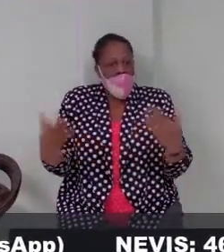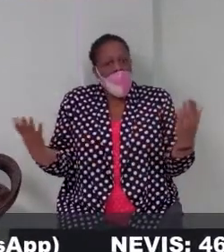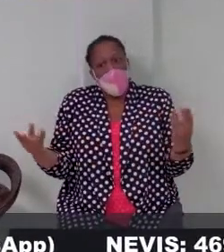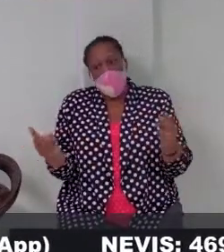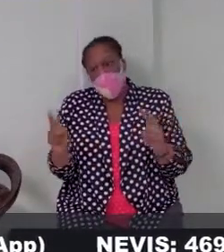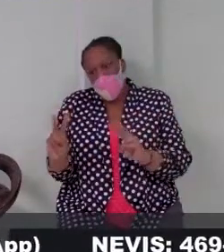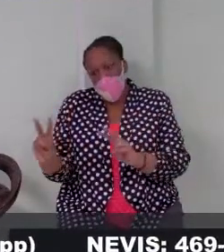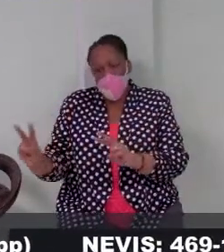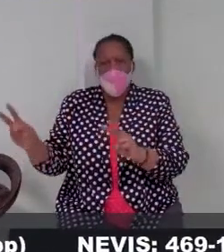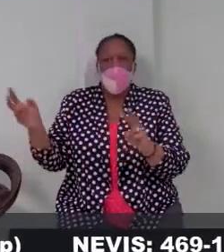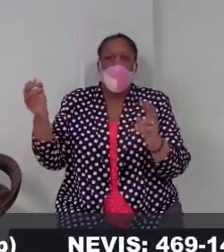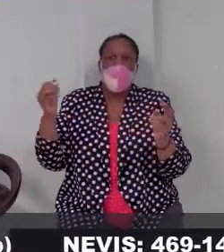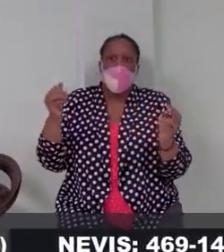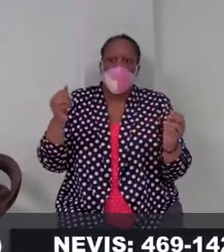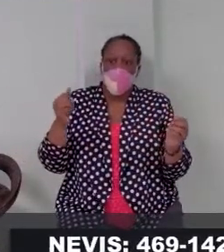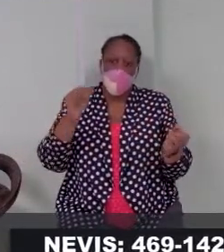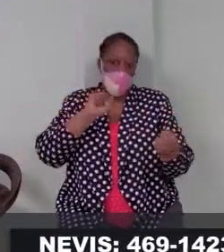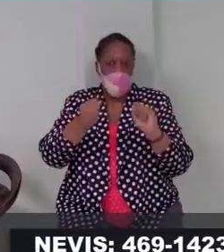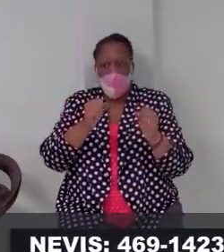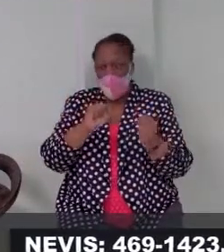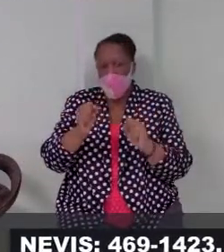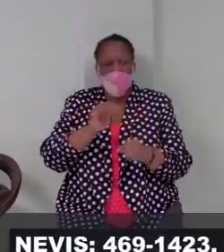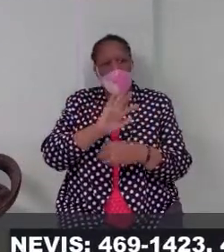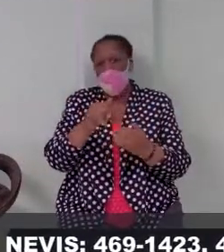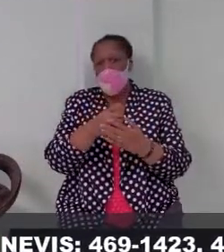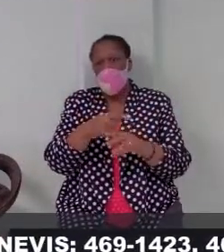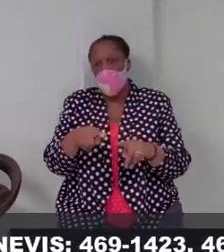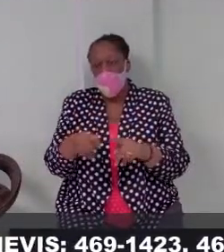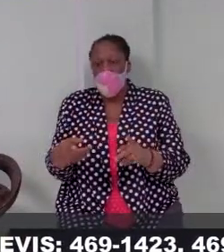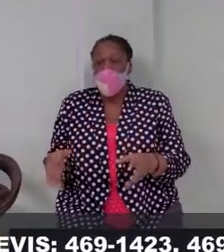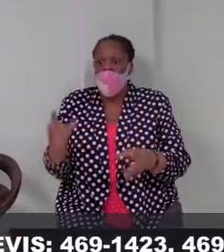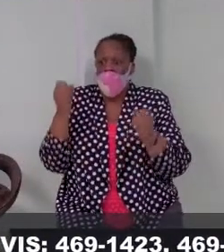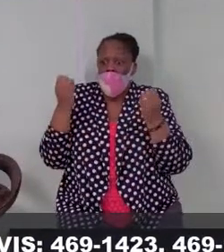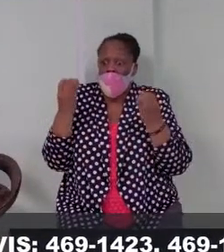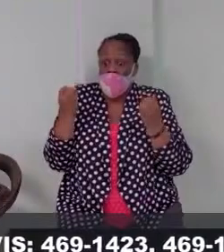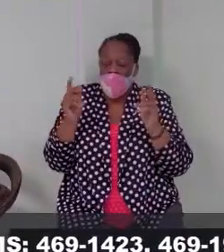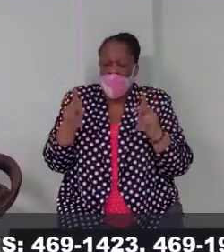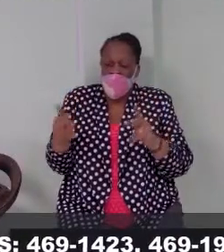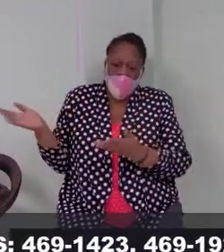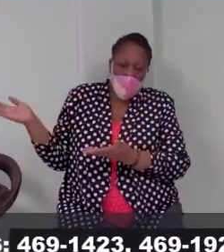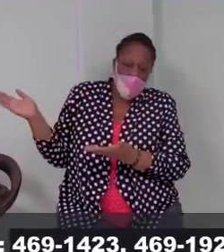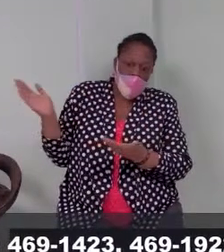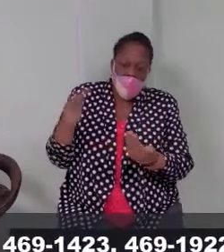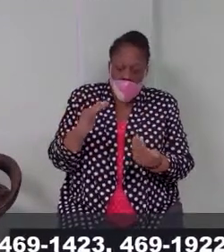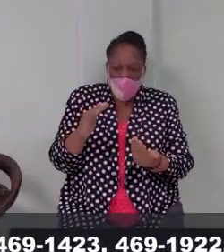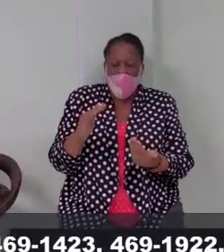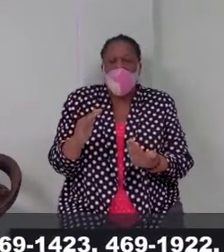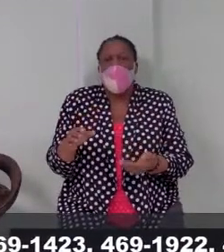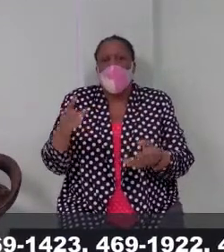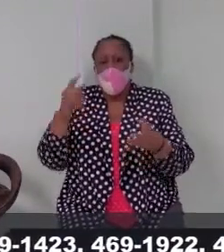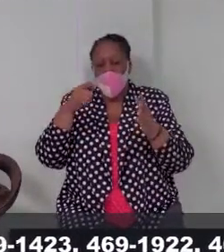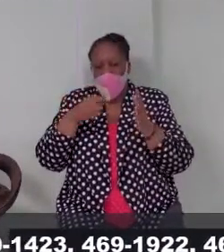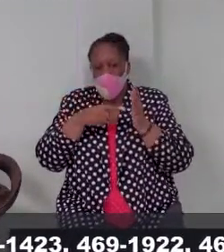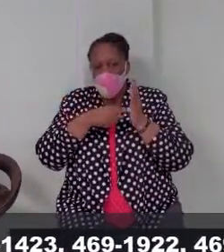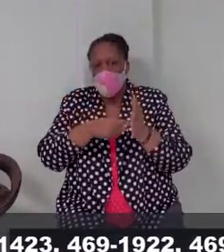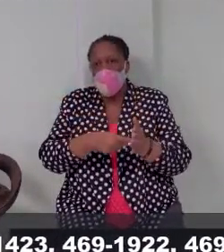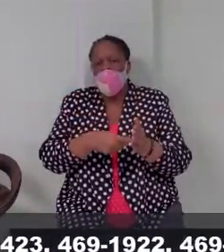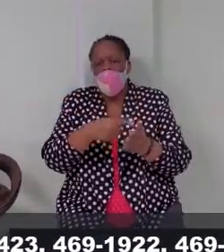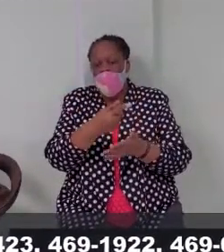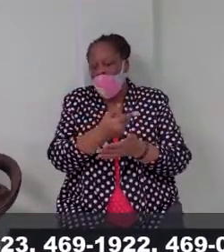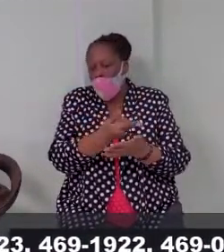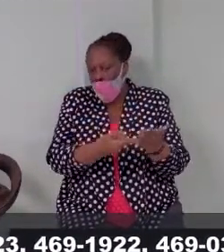Thank you very much, Dr. Wilkinson. If it's one word that we have learned